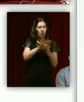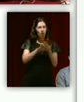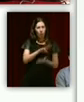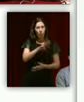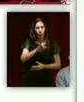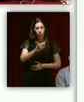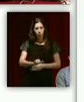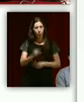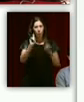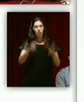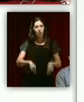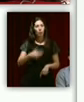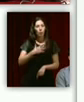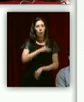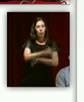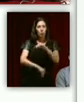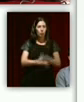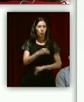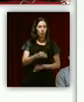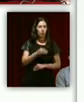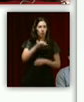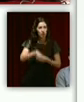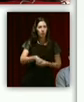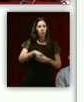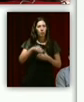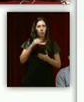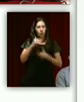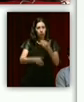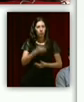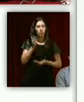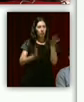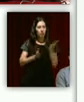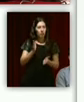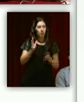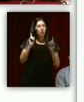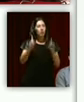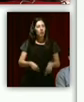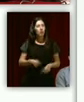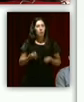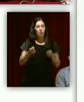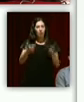second room, the use of Wii in rehabilitation,